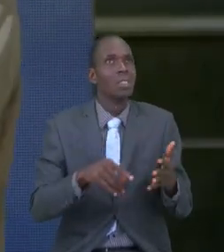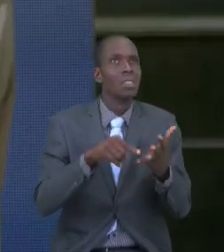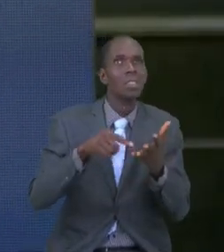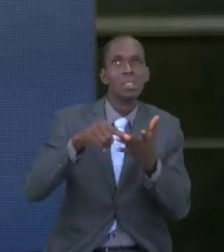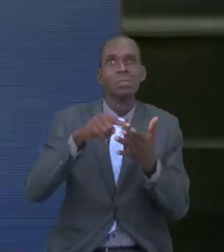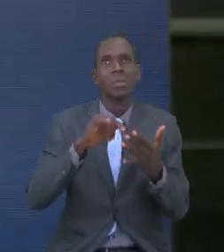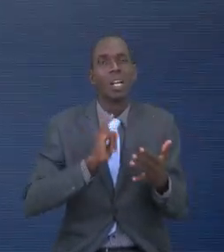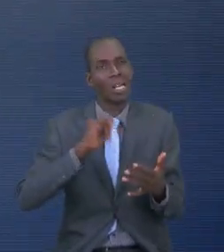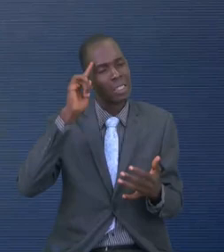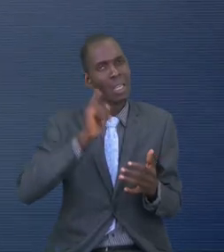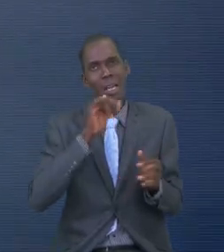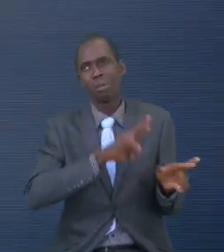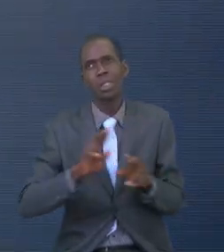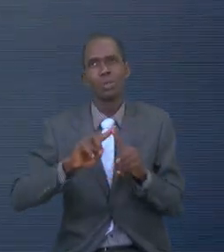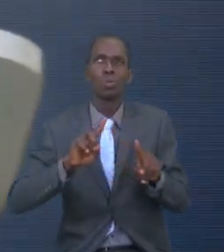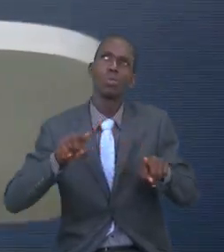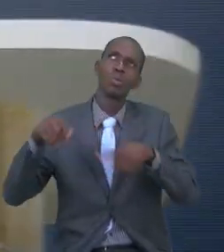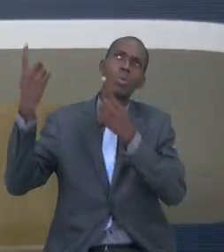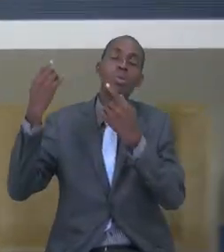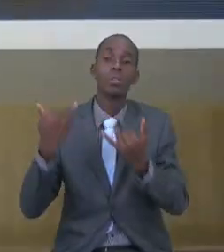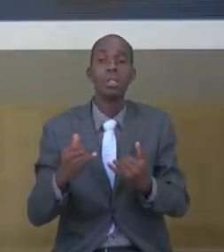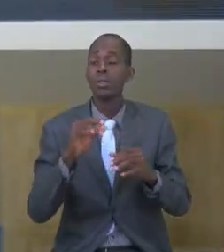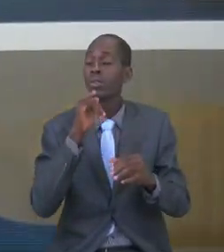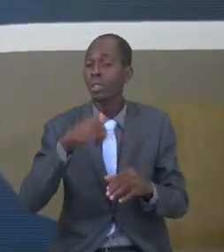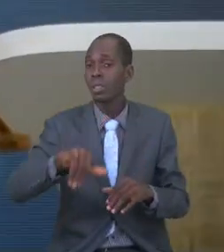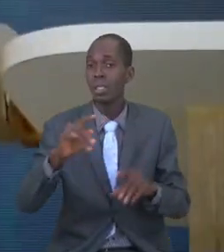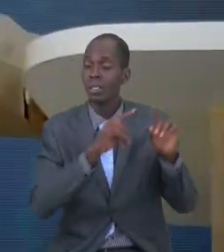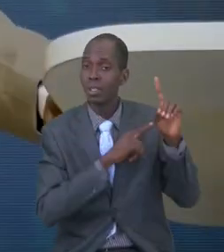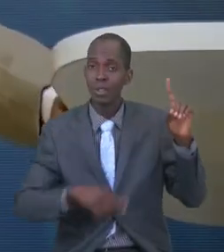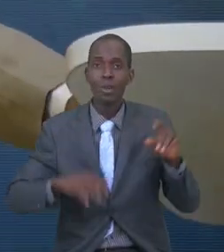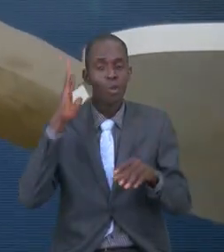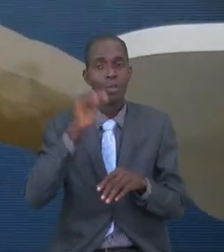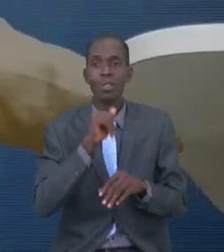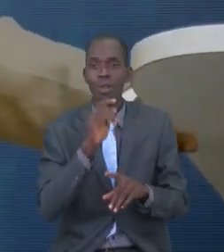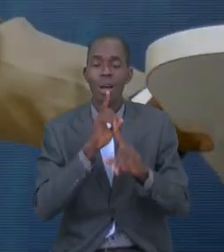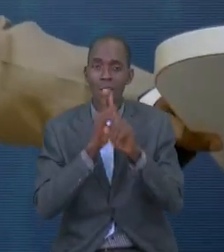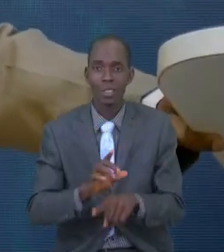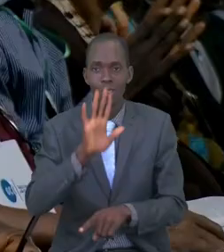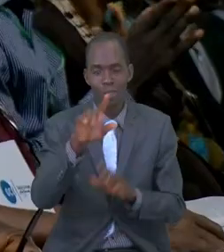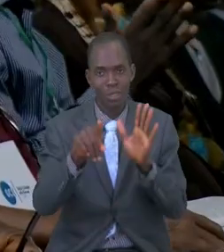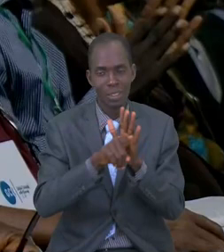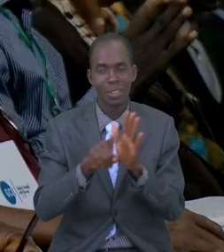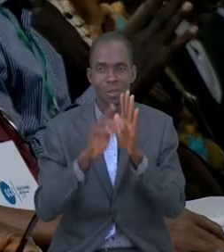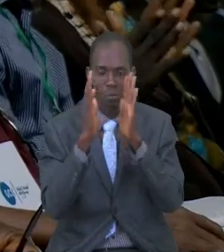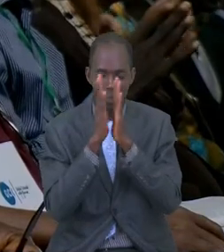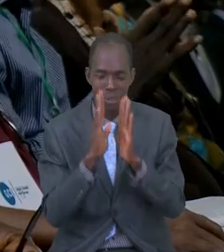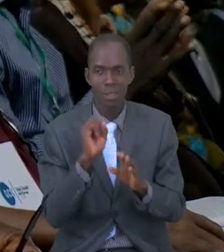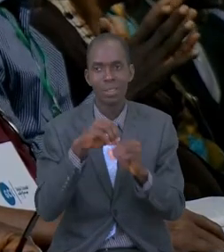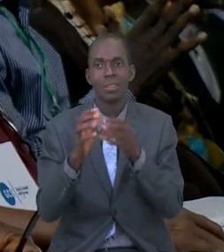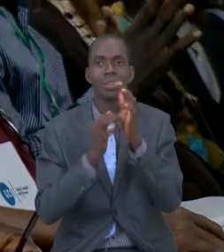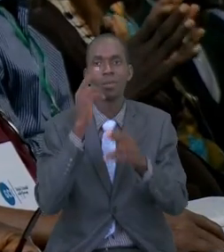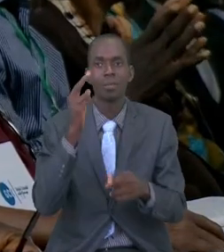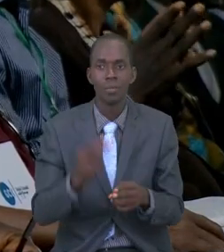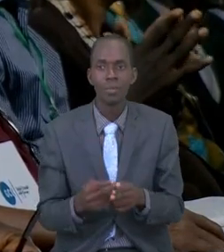to go now. No, you are not ready to go. The Lord will not answer your negative prayer. He